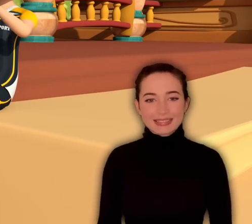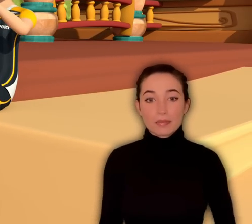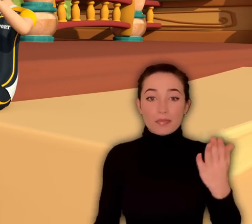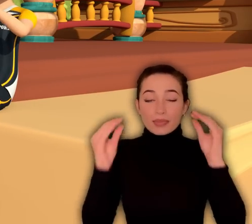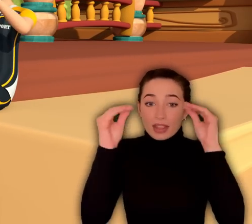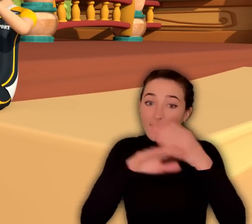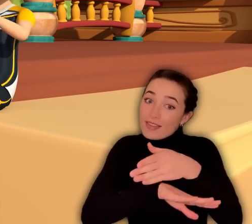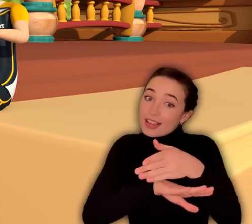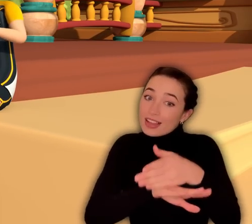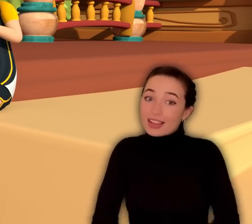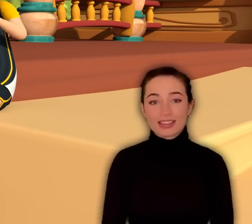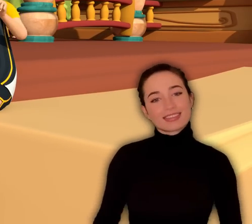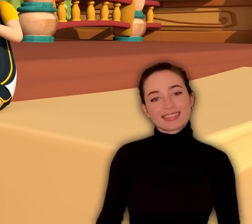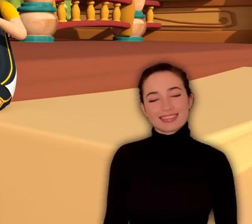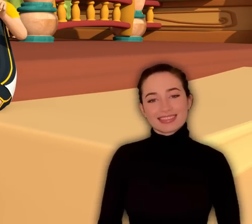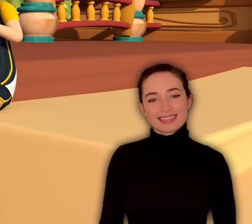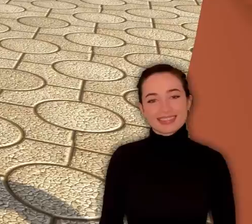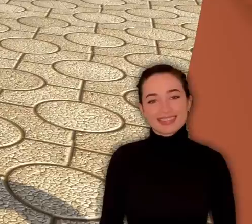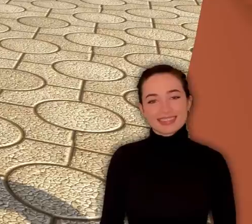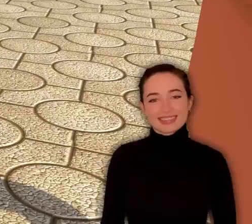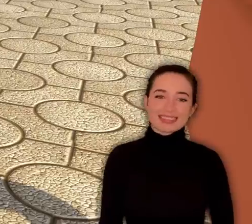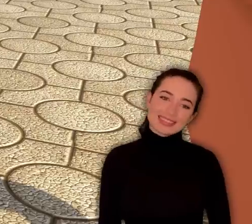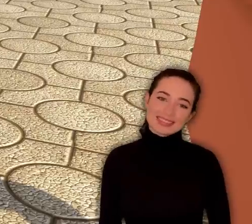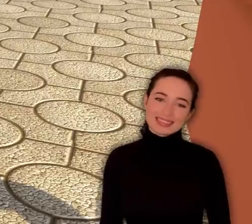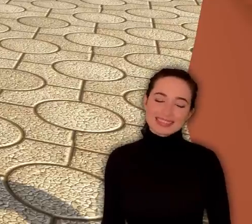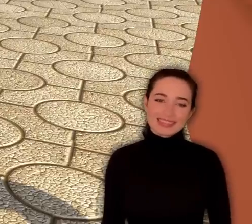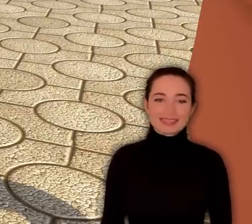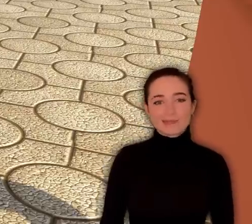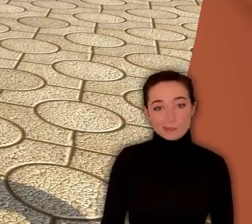Conquer it and maybe we'll teach it after